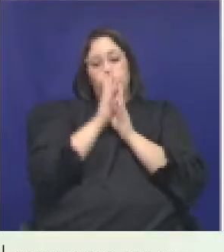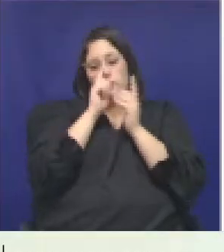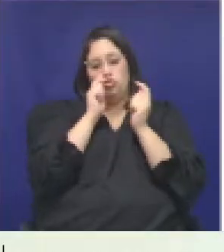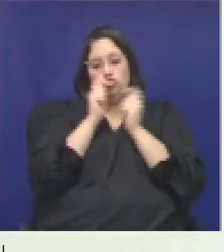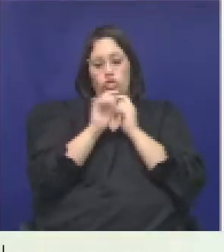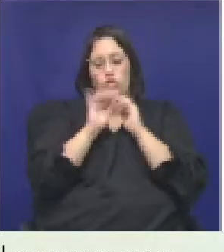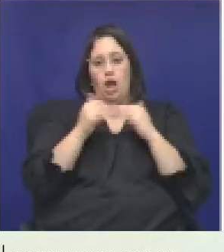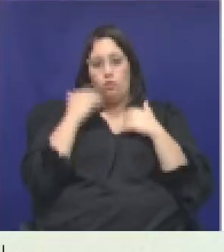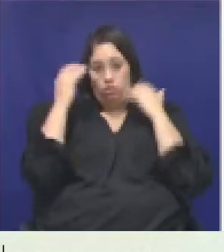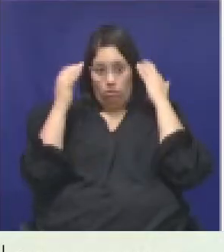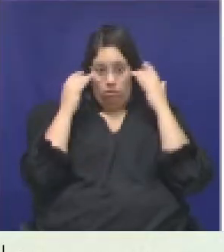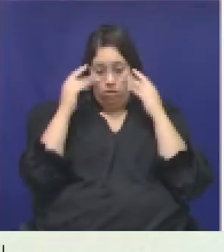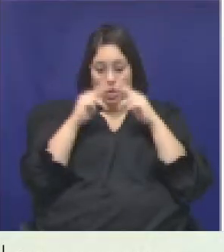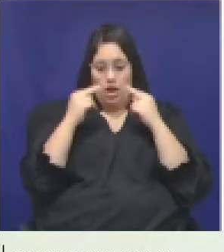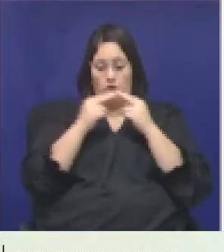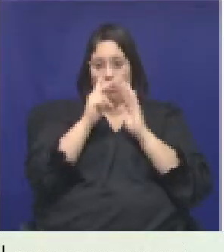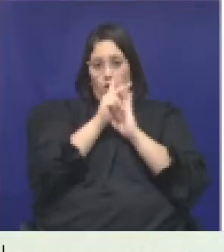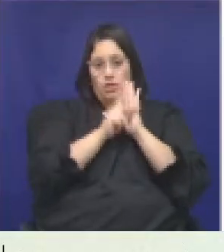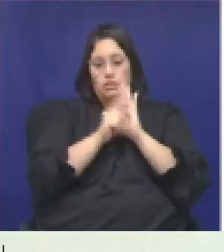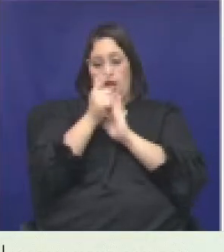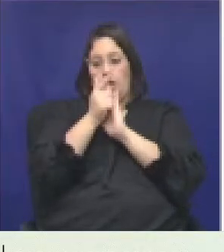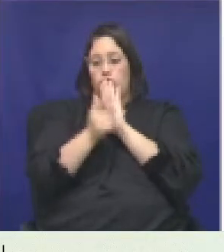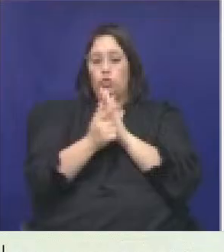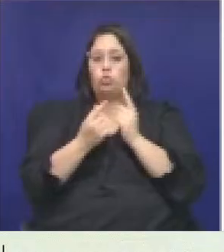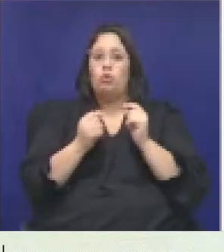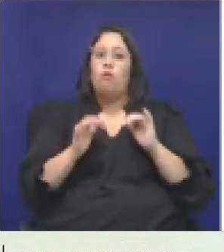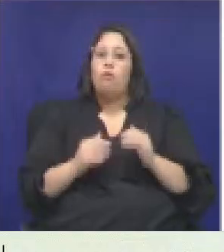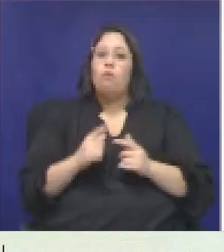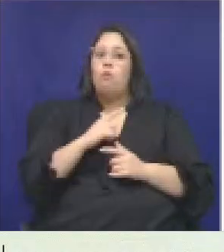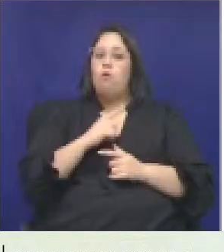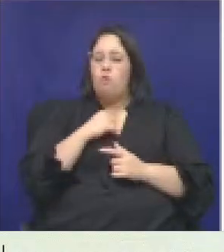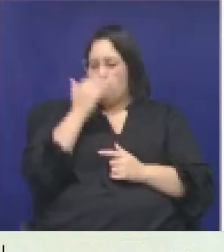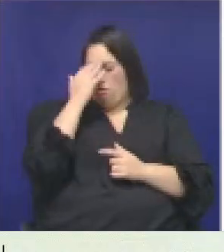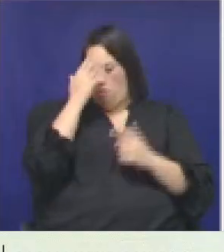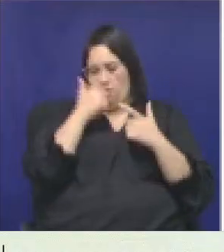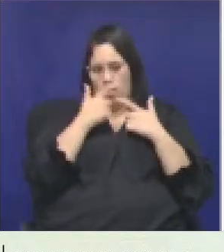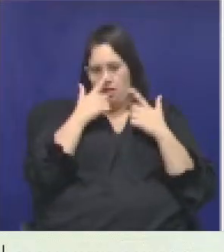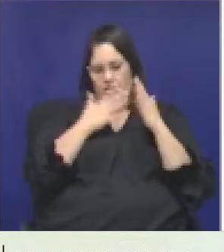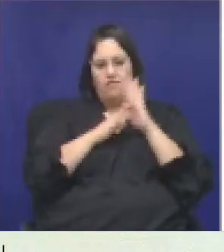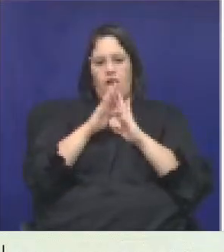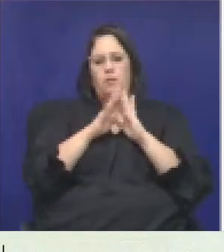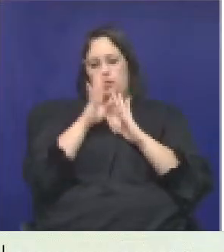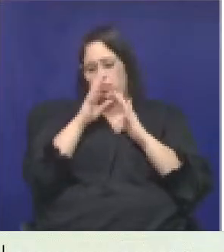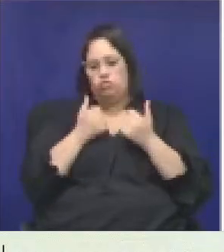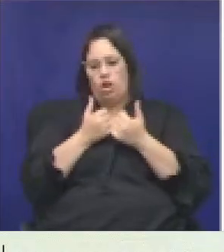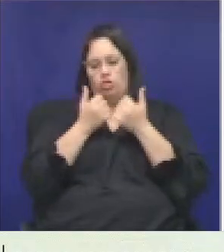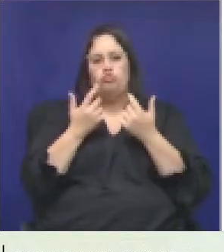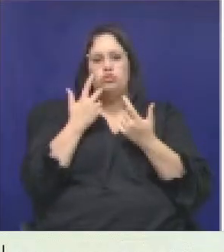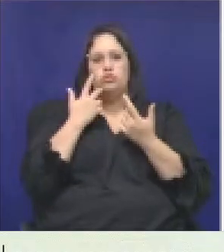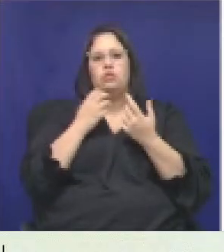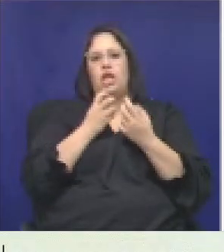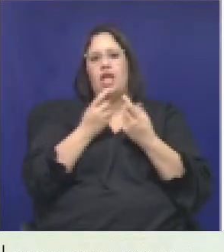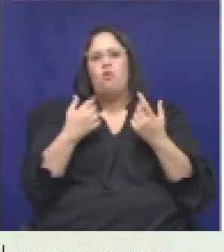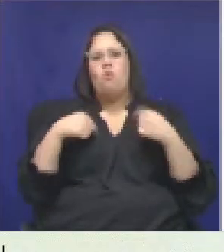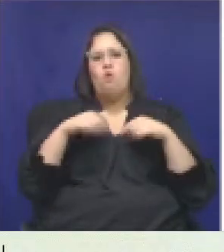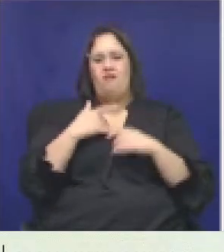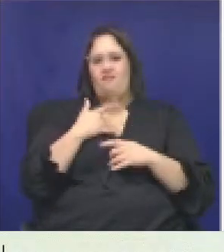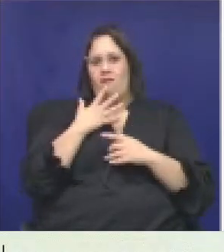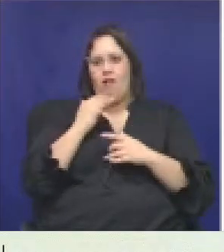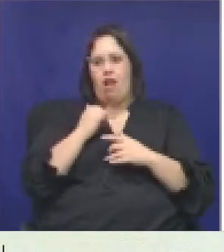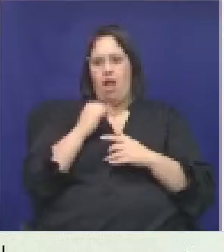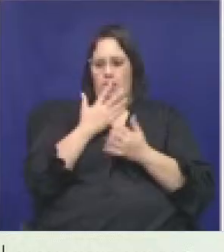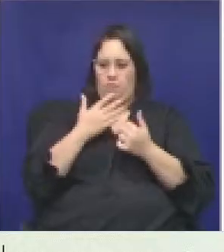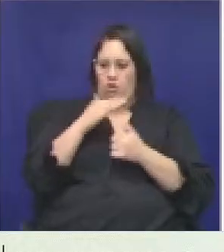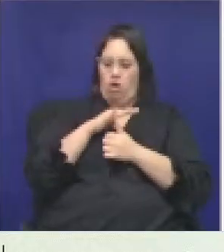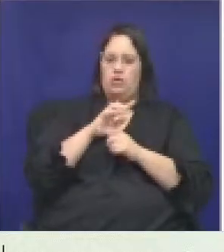way we think about national policy and legislation. Given the enormous developmental challenges we have, everything feels like a priority and